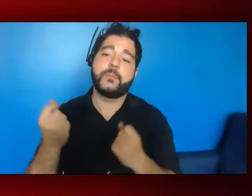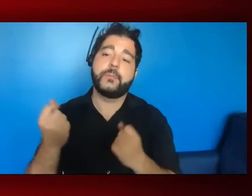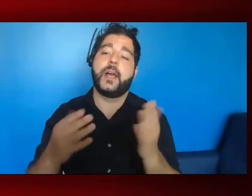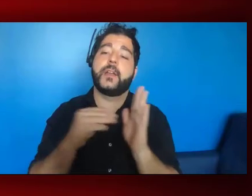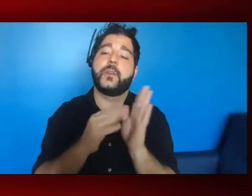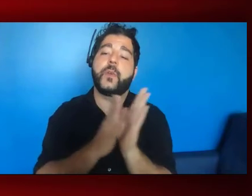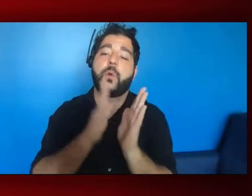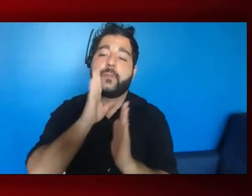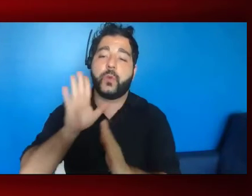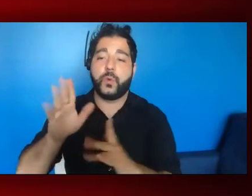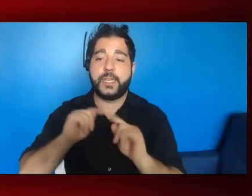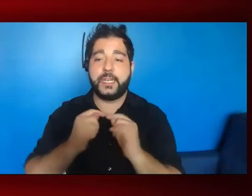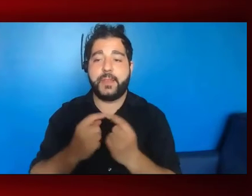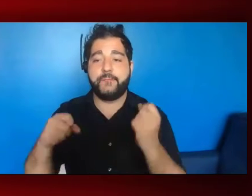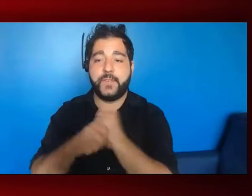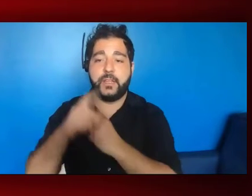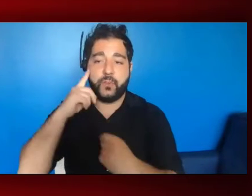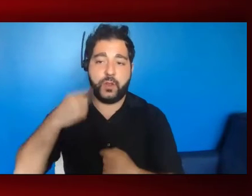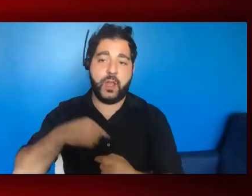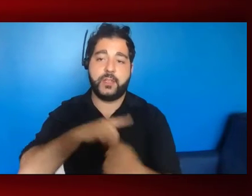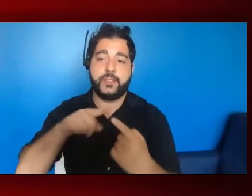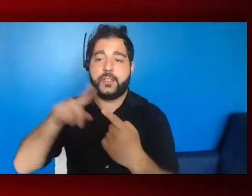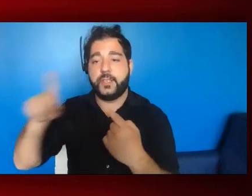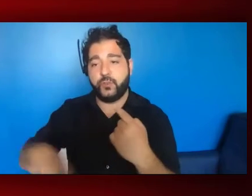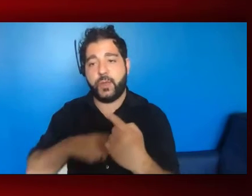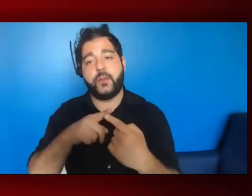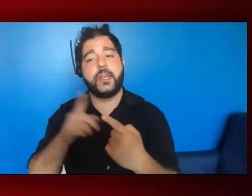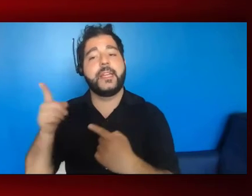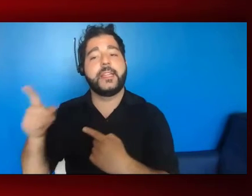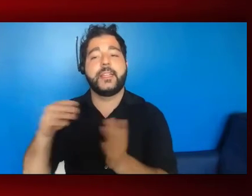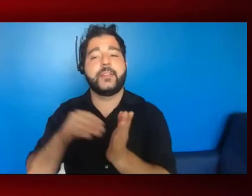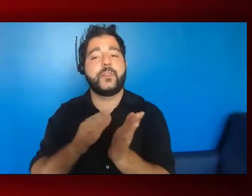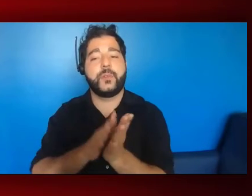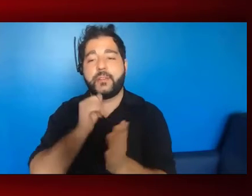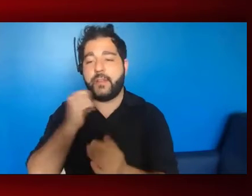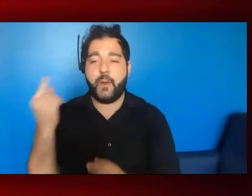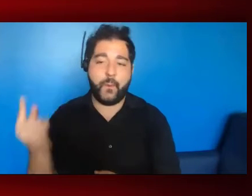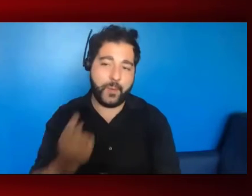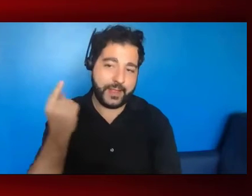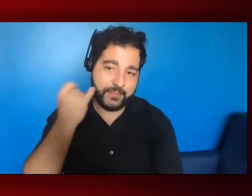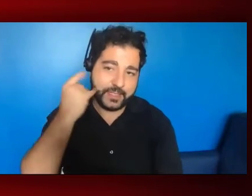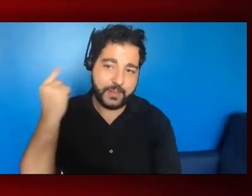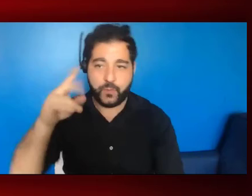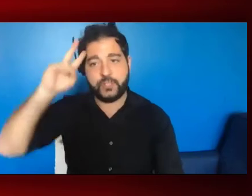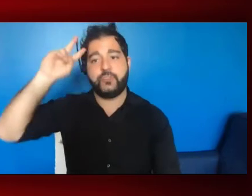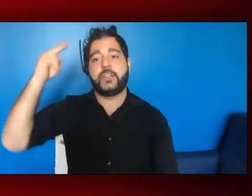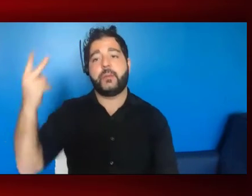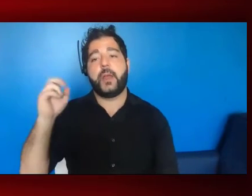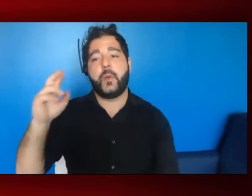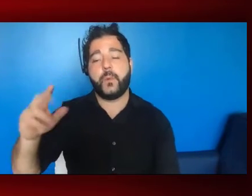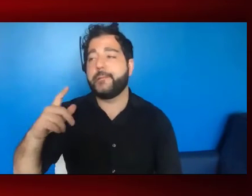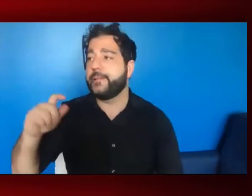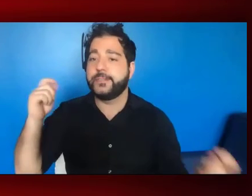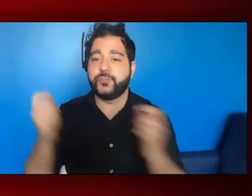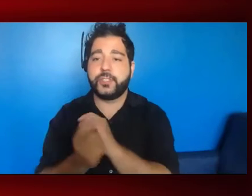that fights for us year round. These notes are not only if somebody changes their mind or dramatically